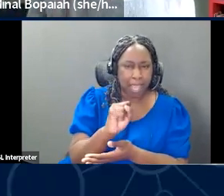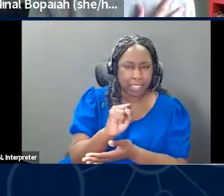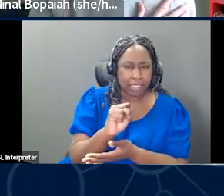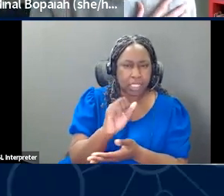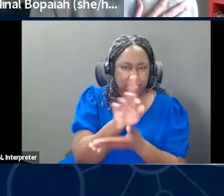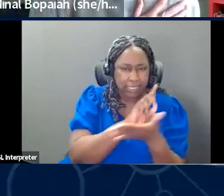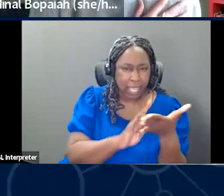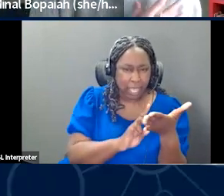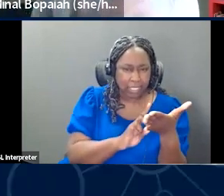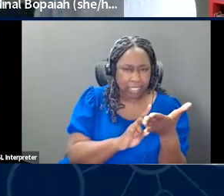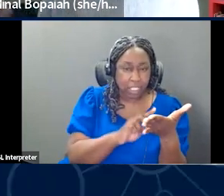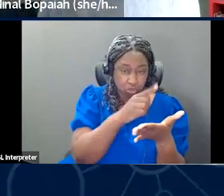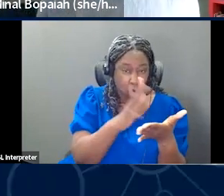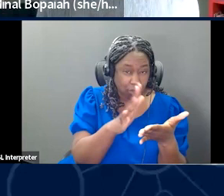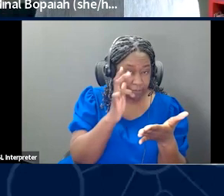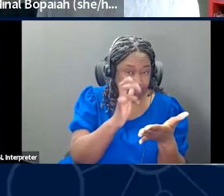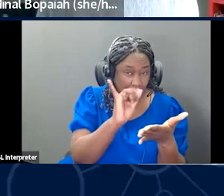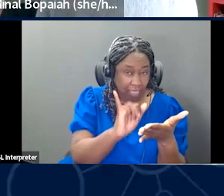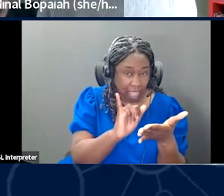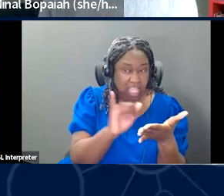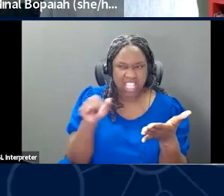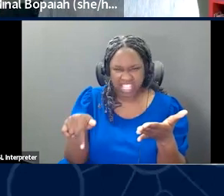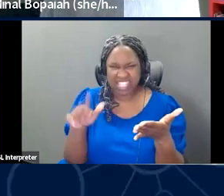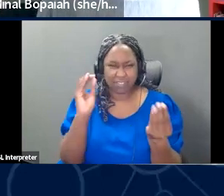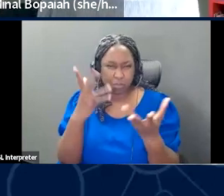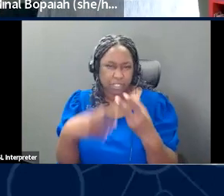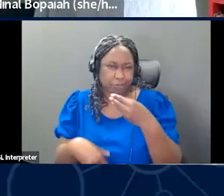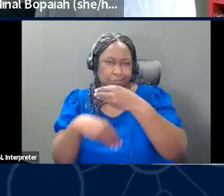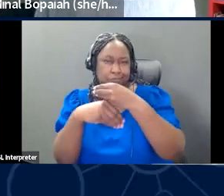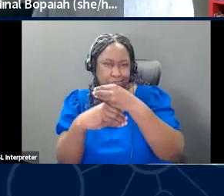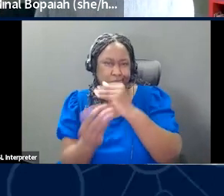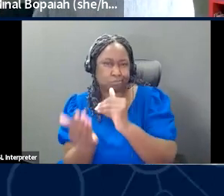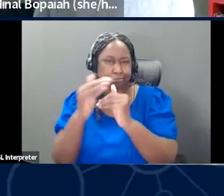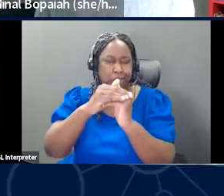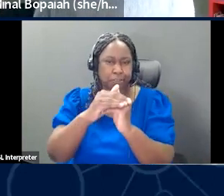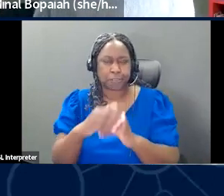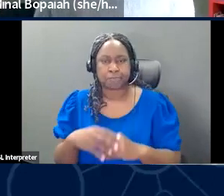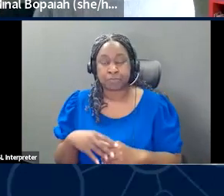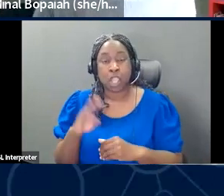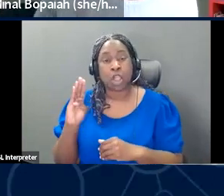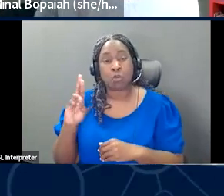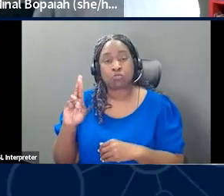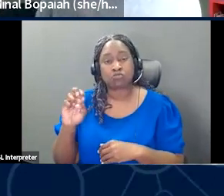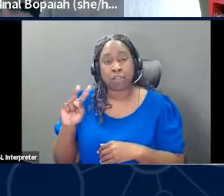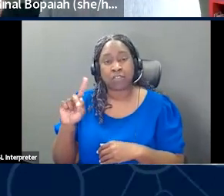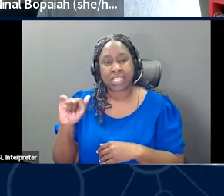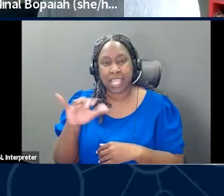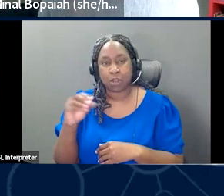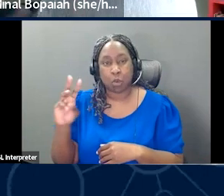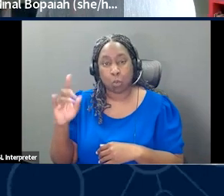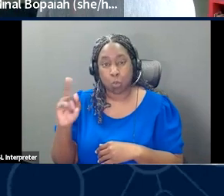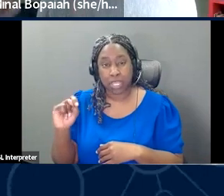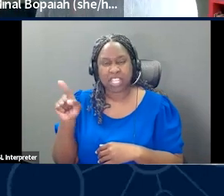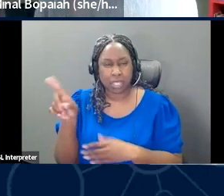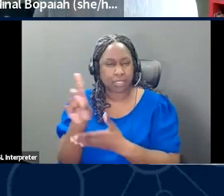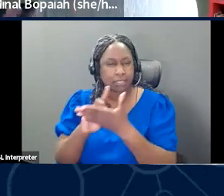that knowledge. We're going to do a case study with John on the Kids Count data book that Brevity and Wit designed for the last 2 years. And then Acacia is going